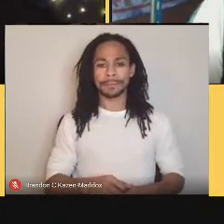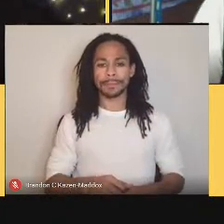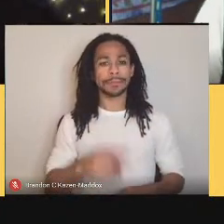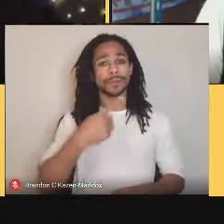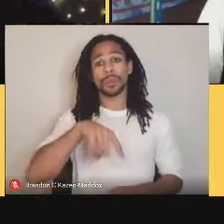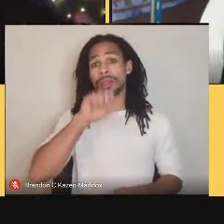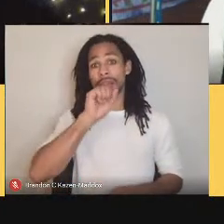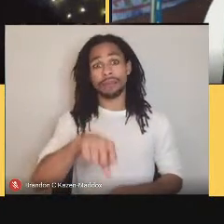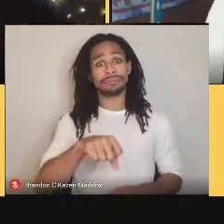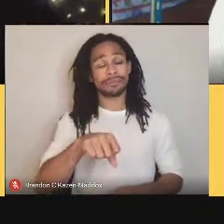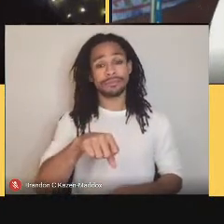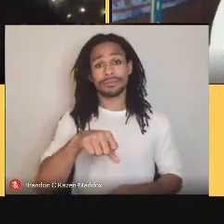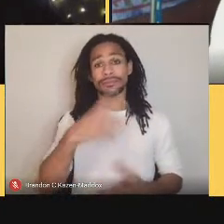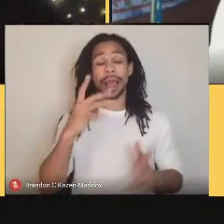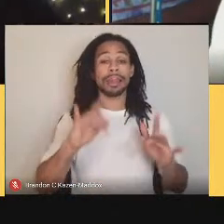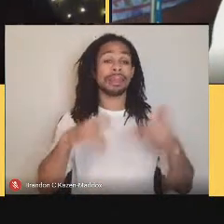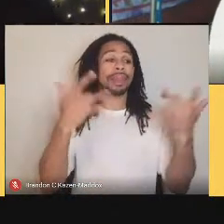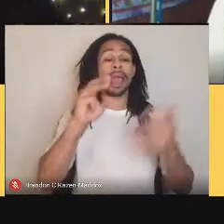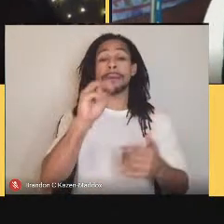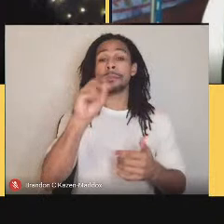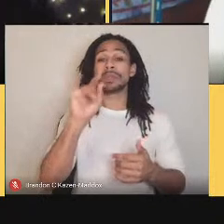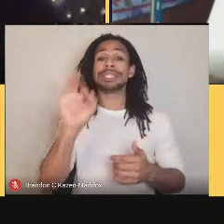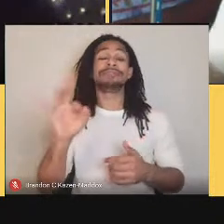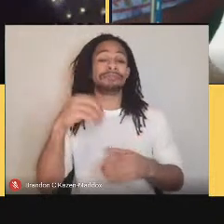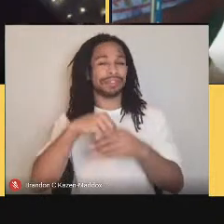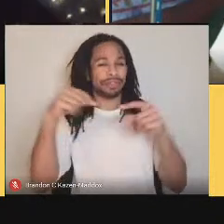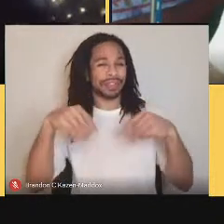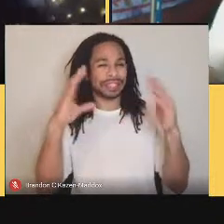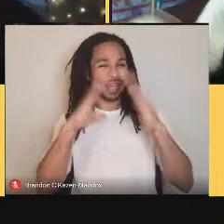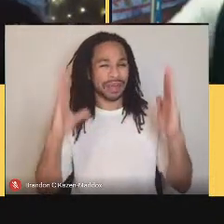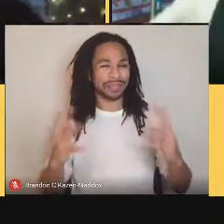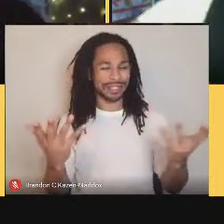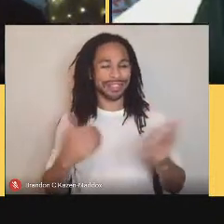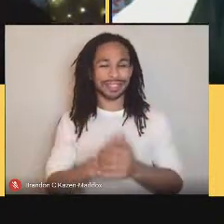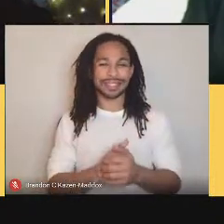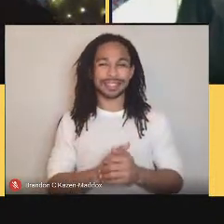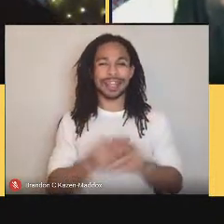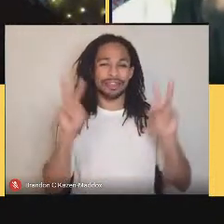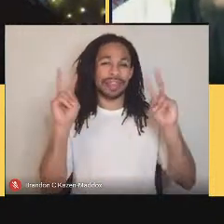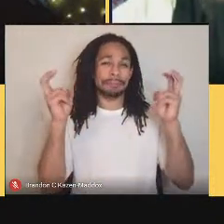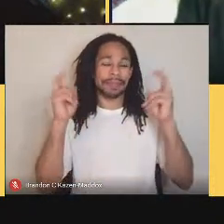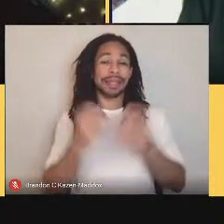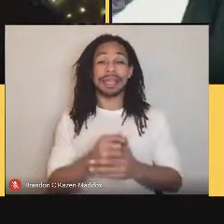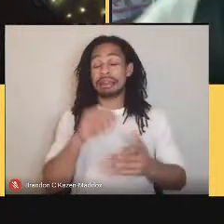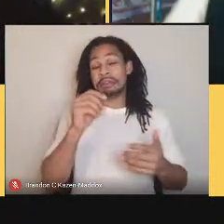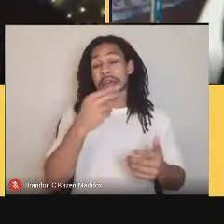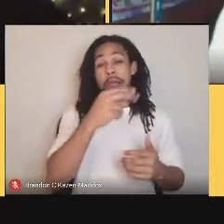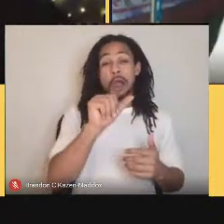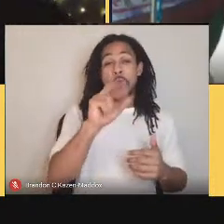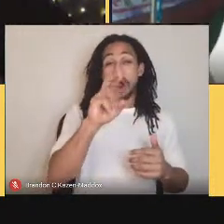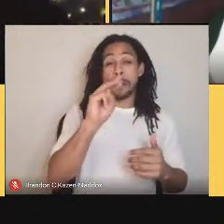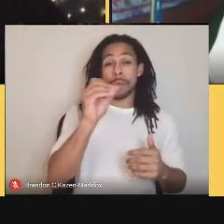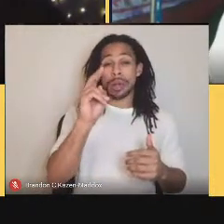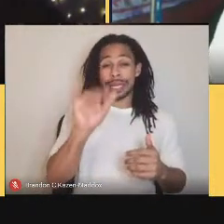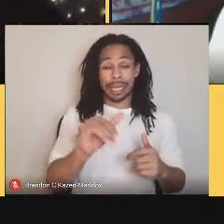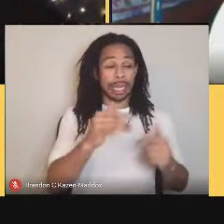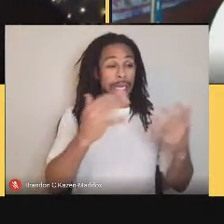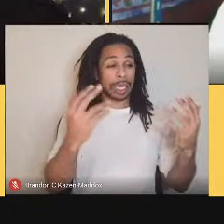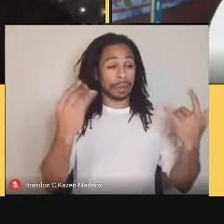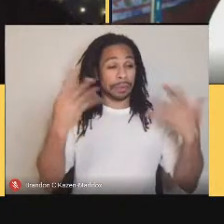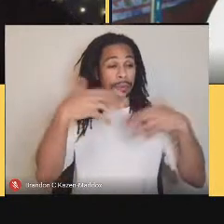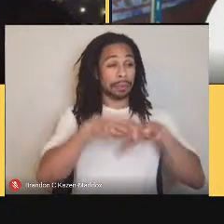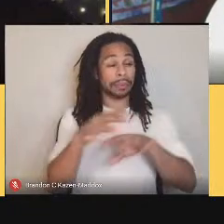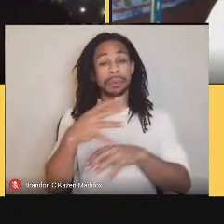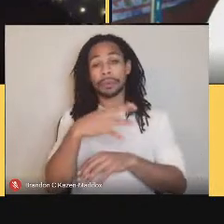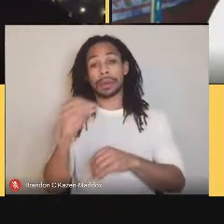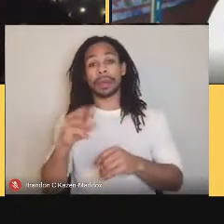a good leitmotif in this house. Right, a musical phrase that can be harmonic or melodic, and it represents a character